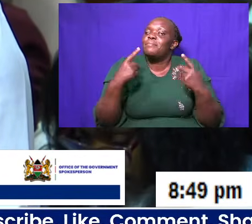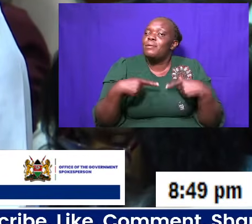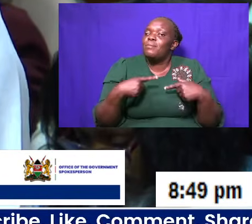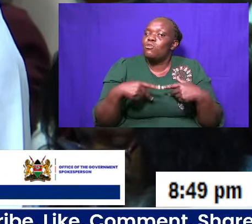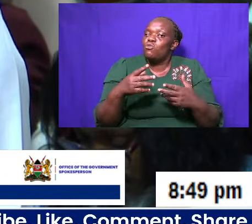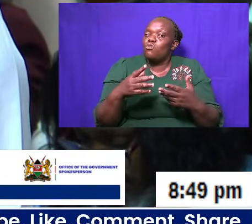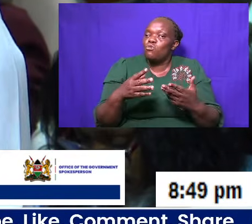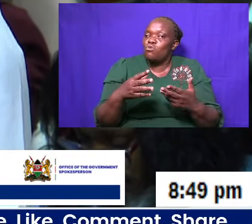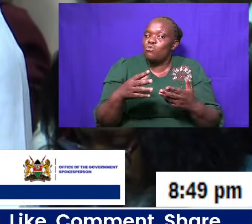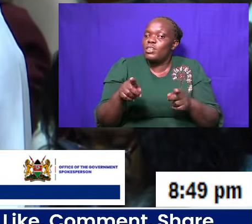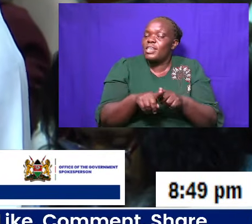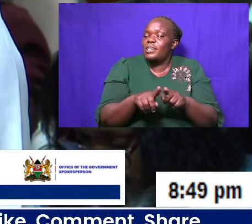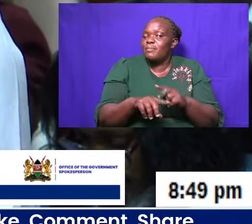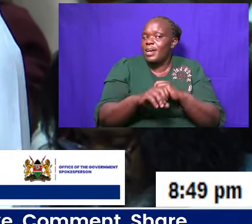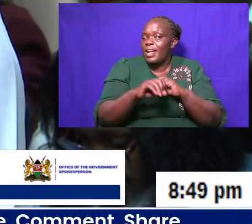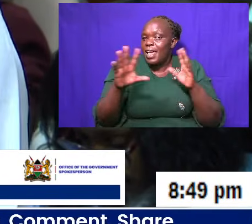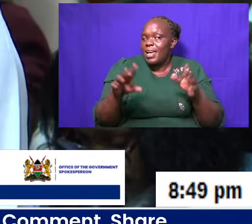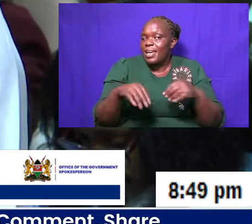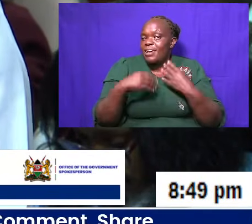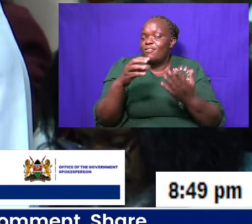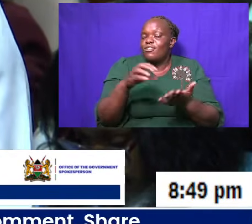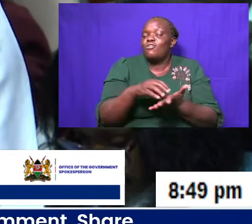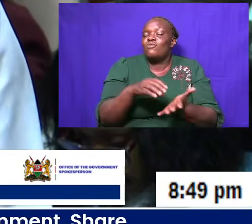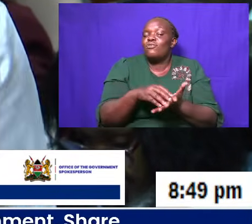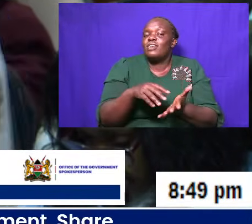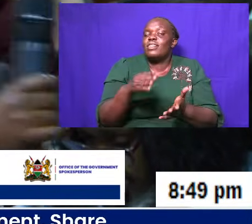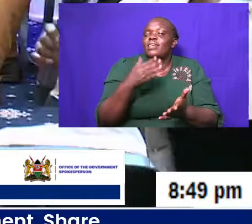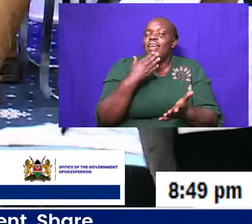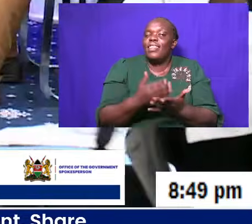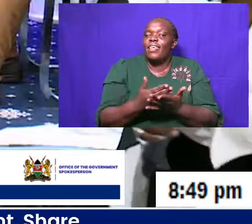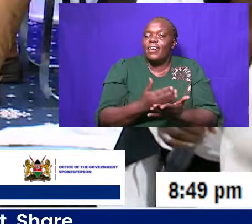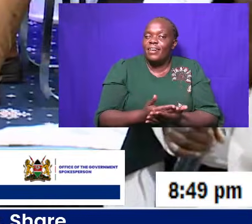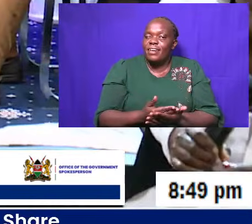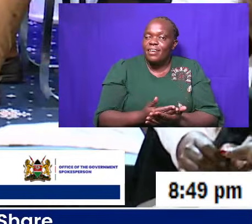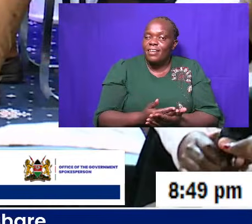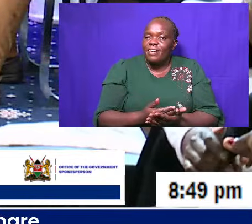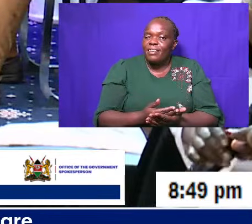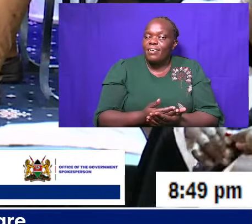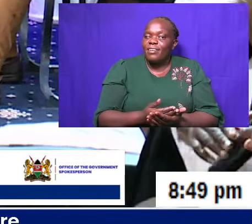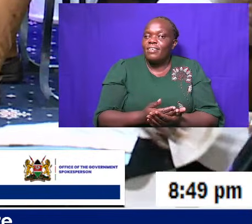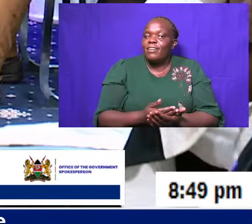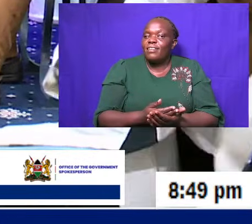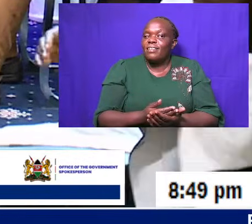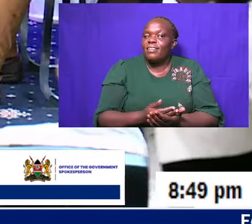of inequality and discrimination to the Commission? Thank you. Okay, finally.